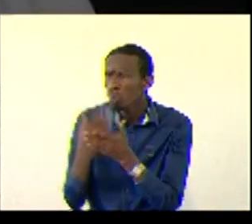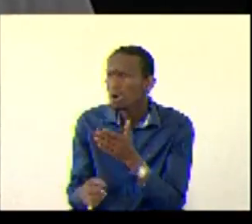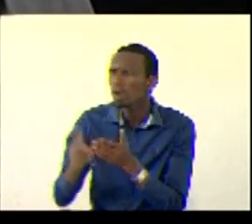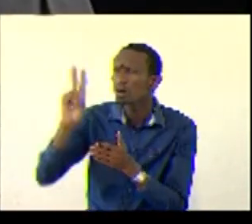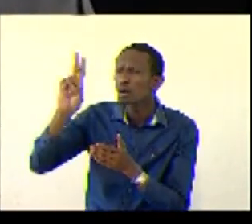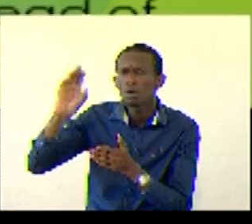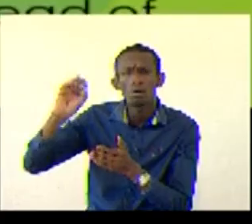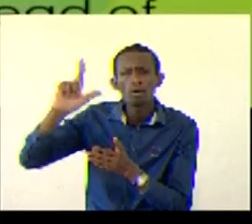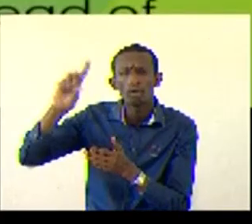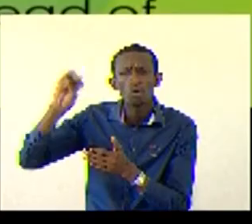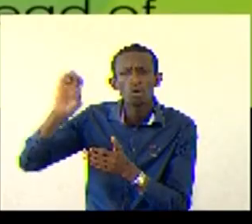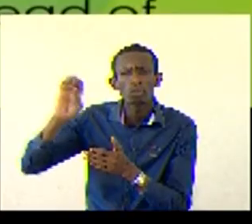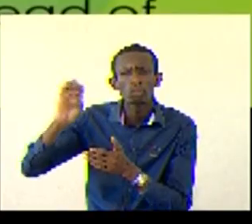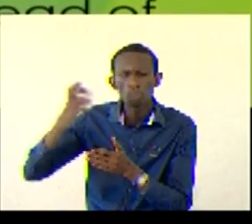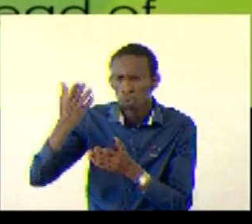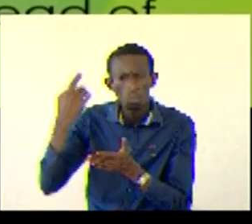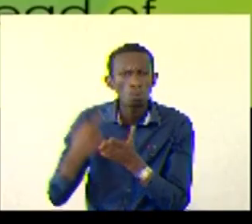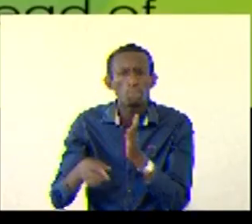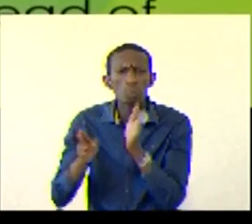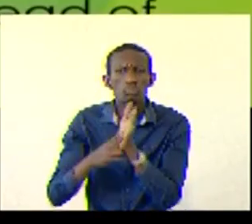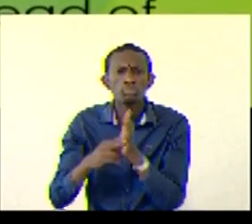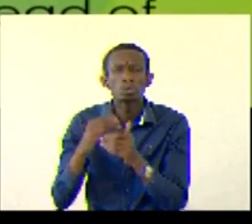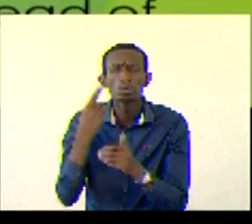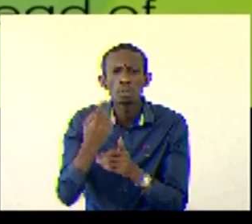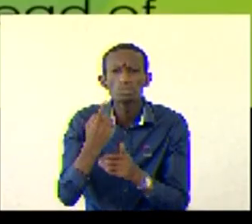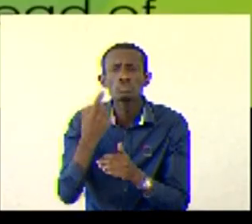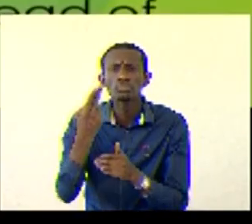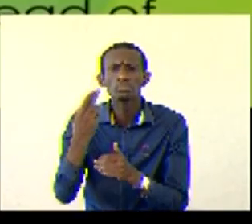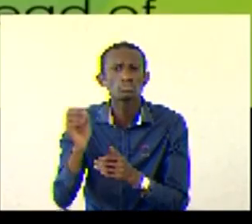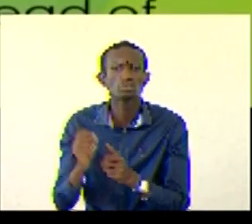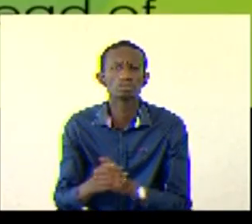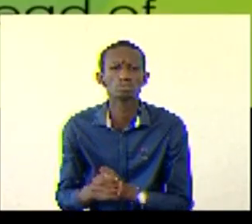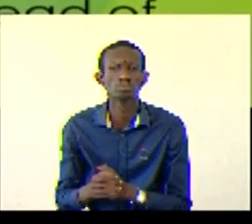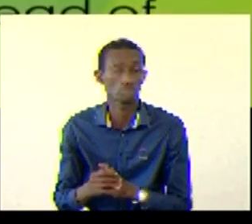exceed 120. So this is around, if you move